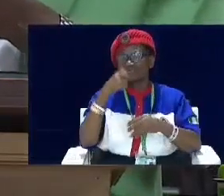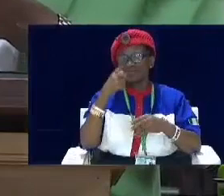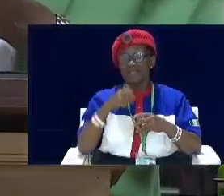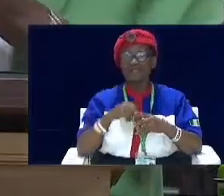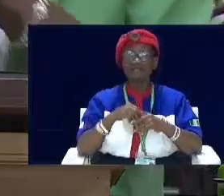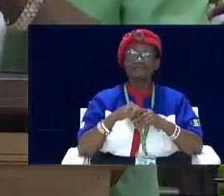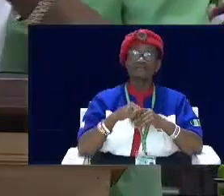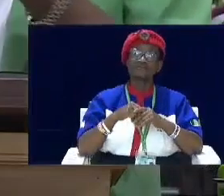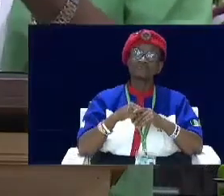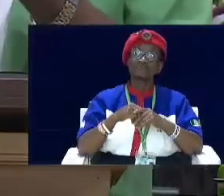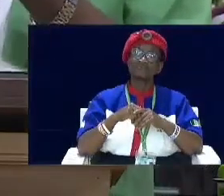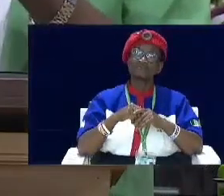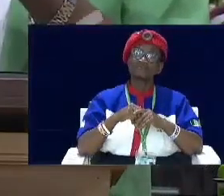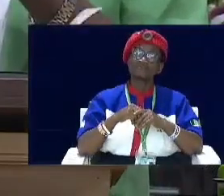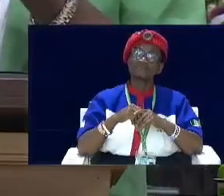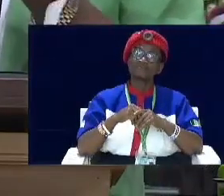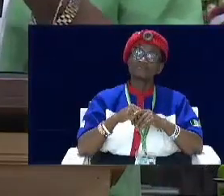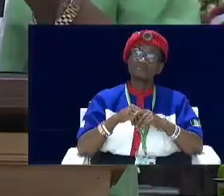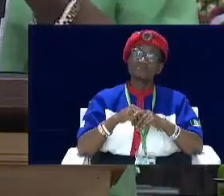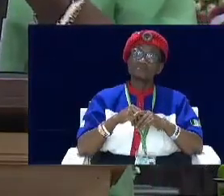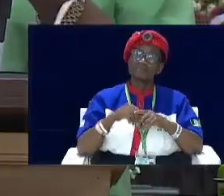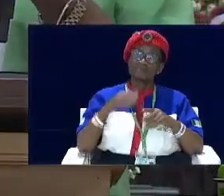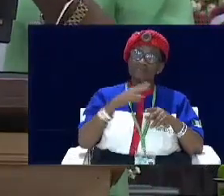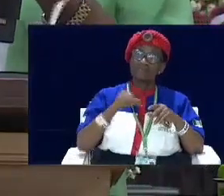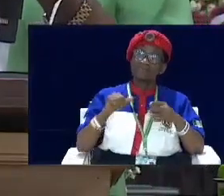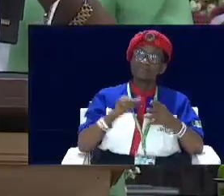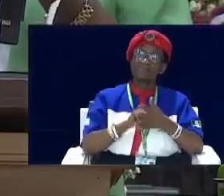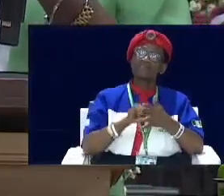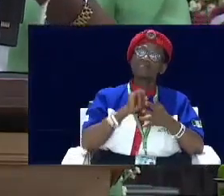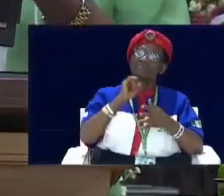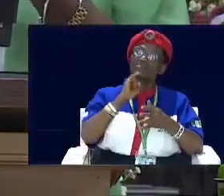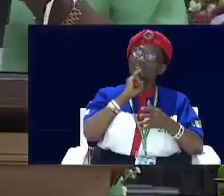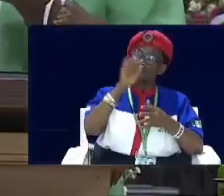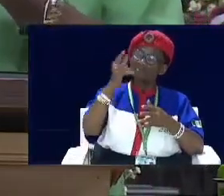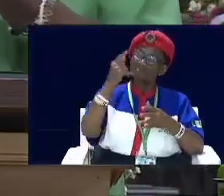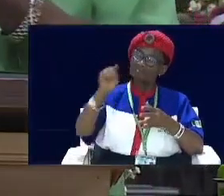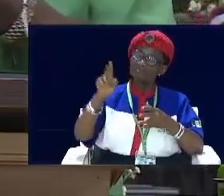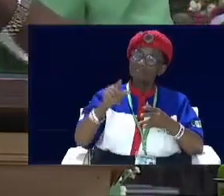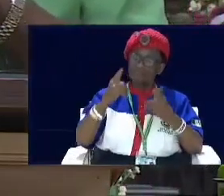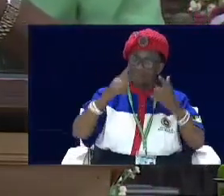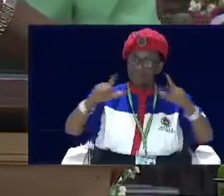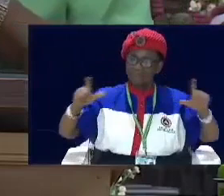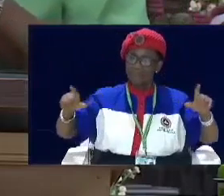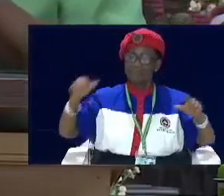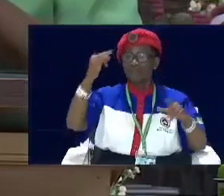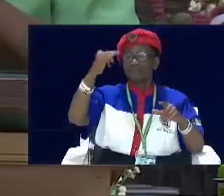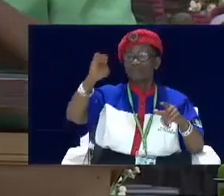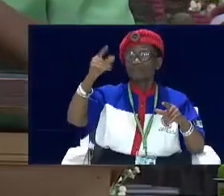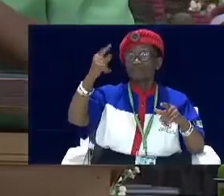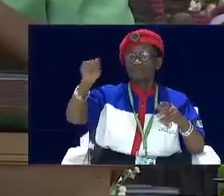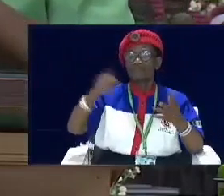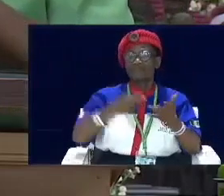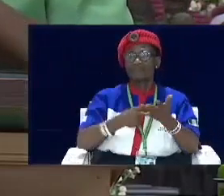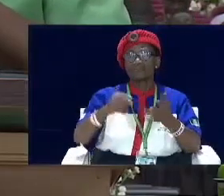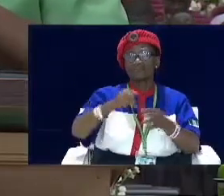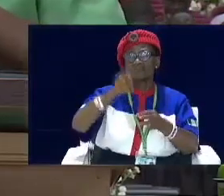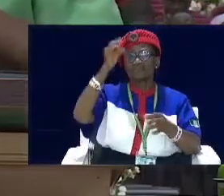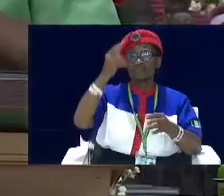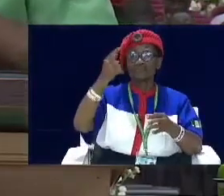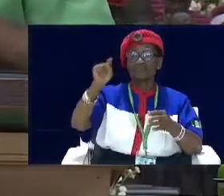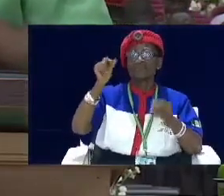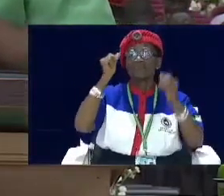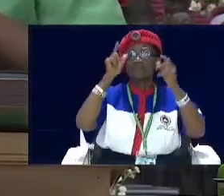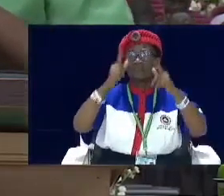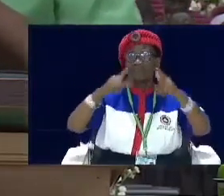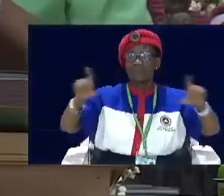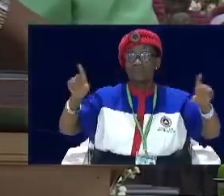mọ̀. That's the language of the Holy Spirit. Òun náà sì ní èdè ti ẹ̀mí mímọ́. The language of power. Òun náà ní